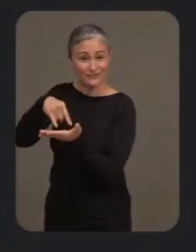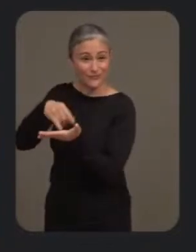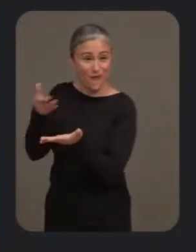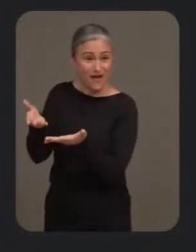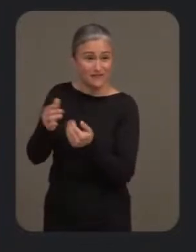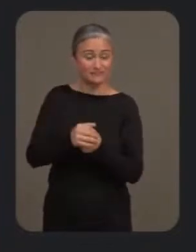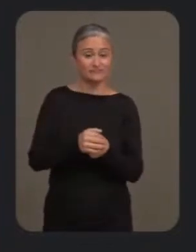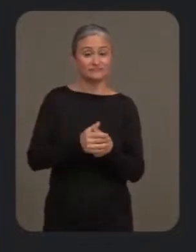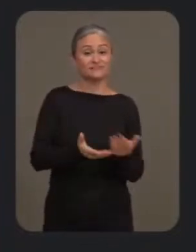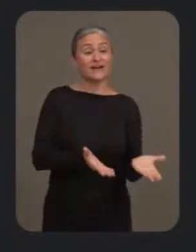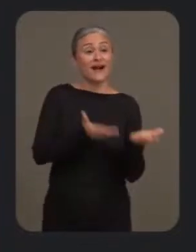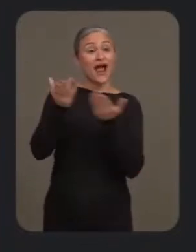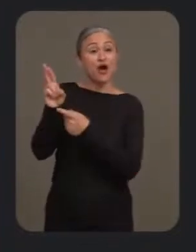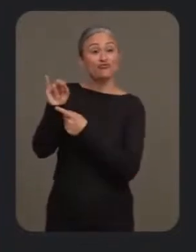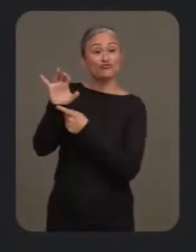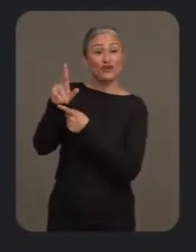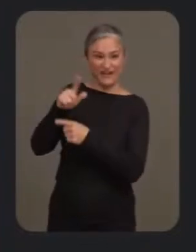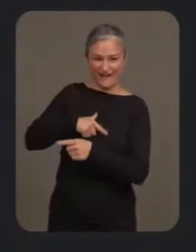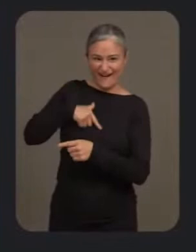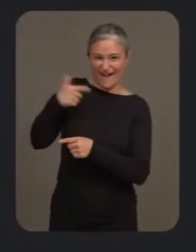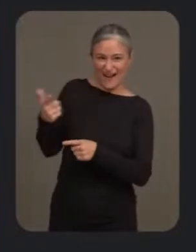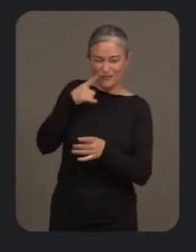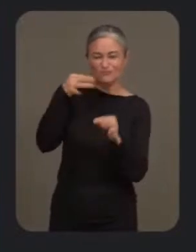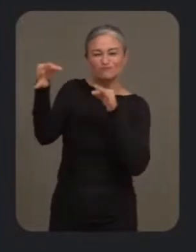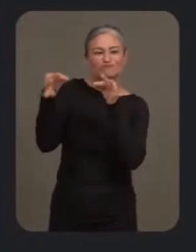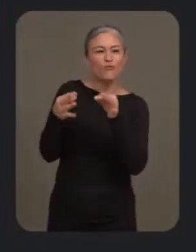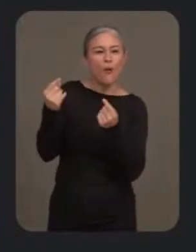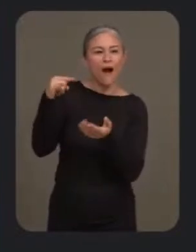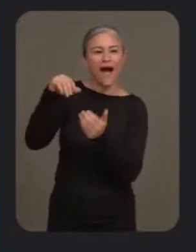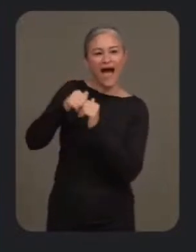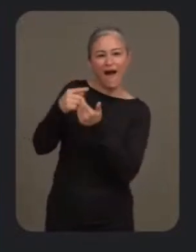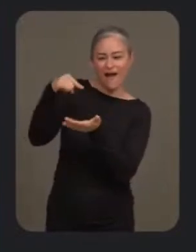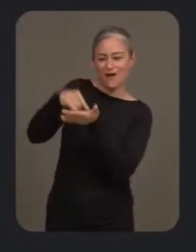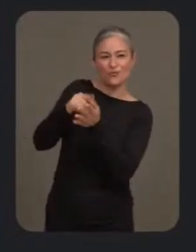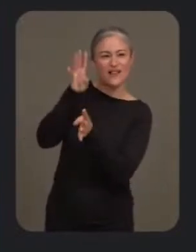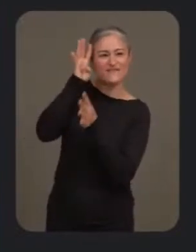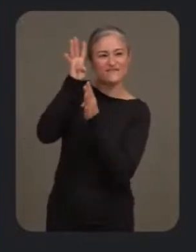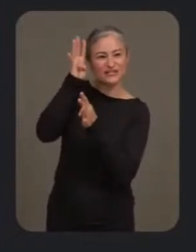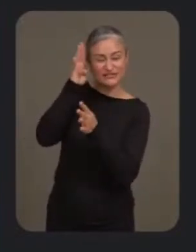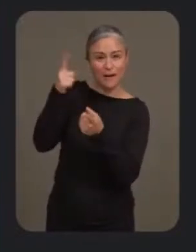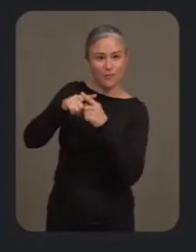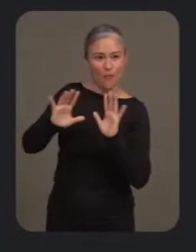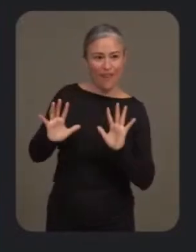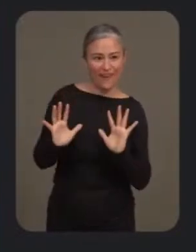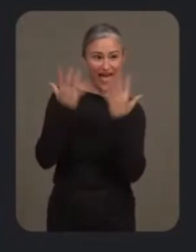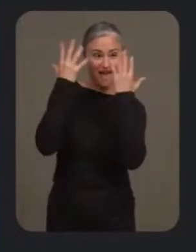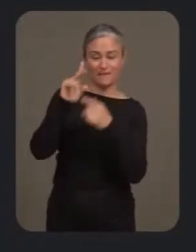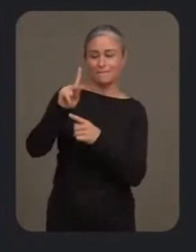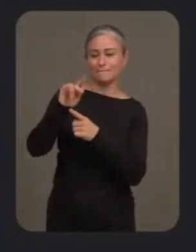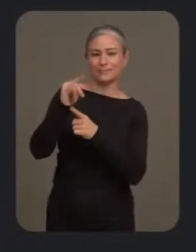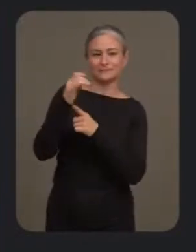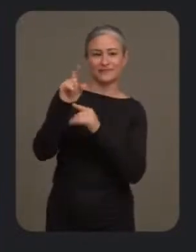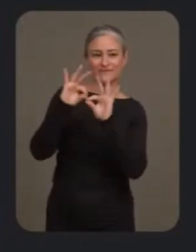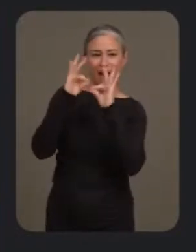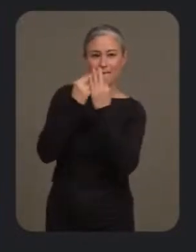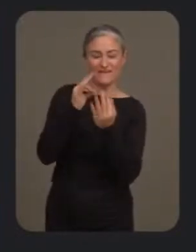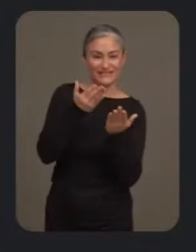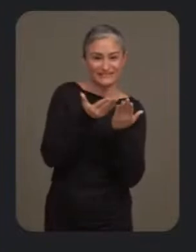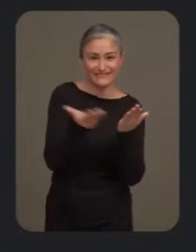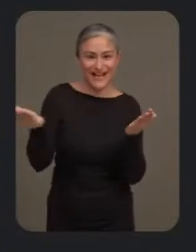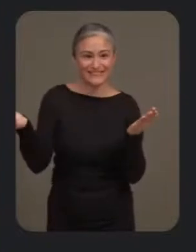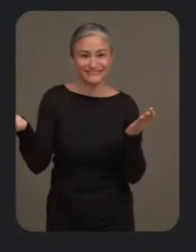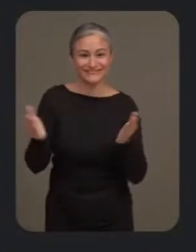OK, Rick is up next to show you how this Android innovation is coming to life in the Pixel family of devices. Thank you.